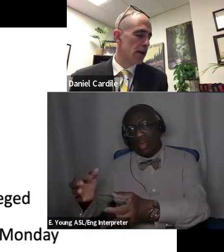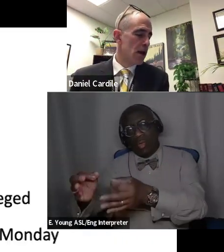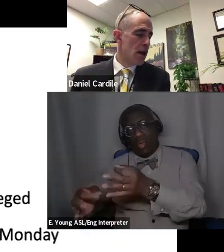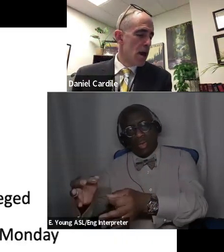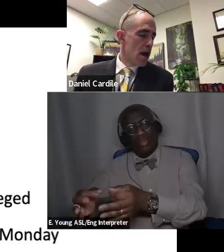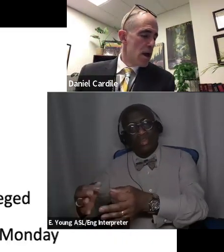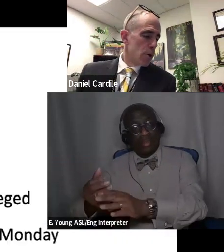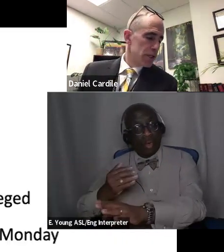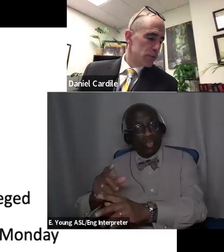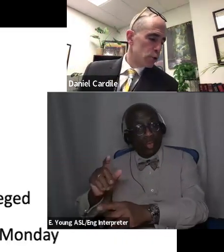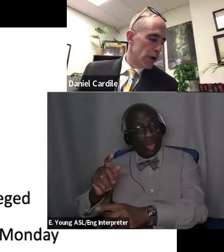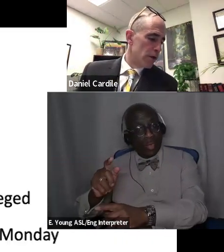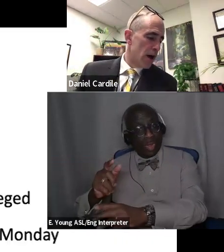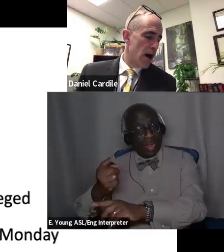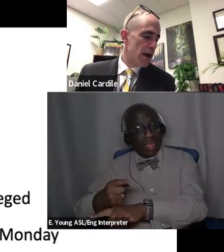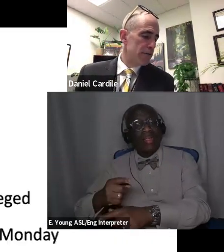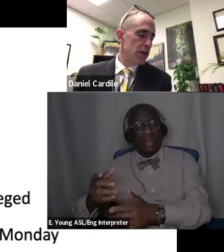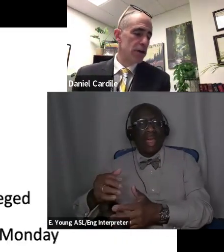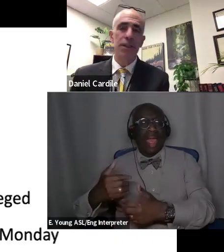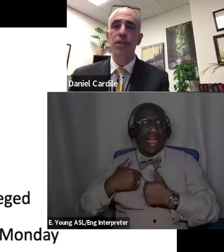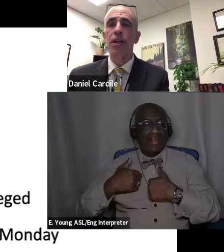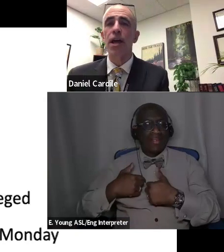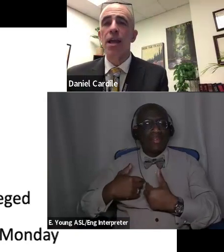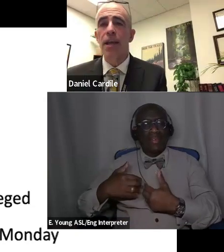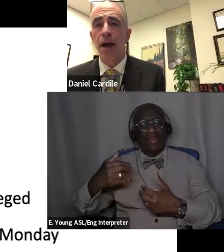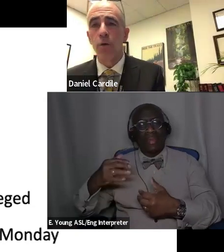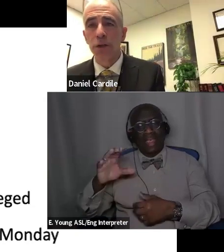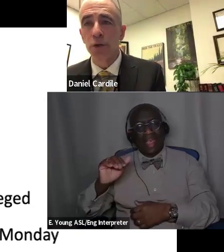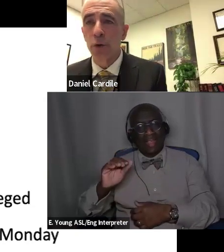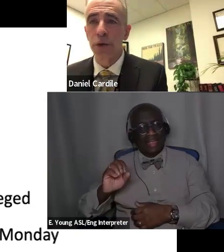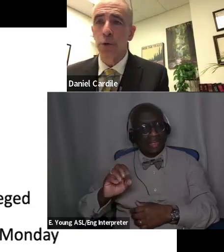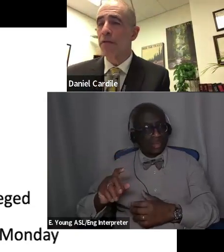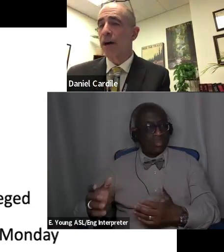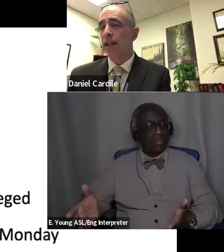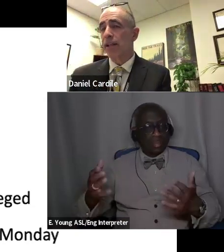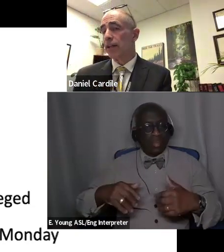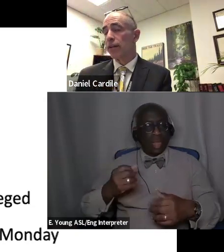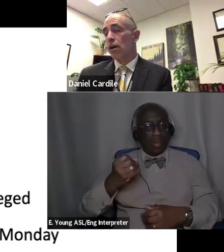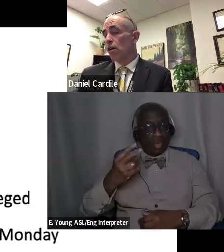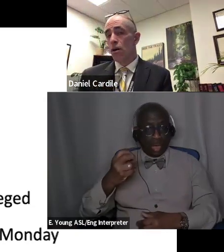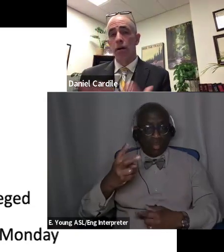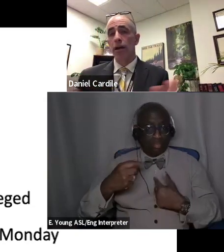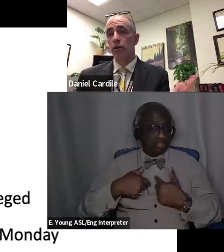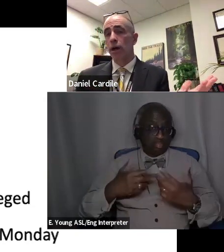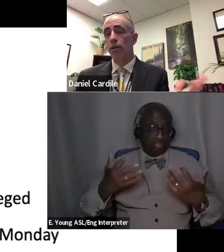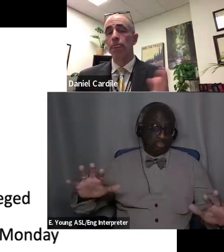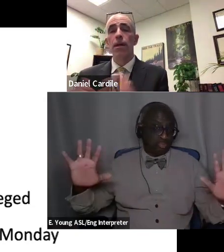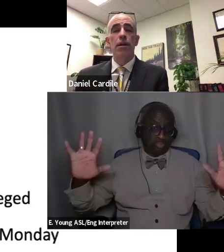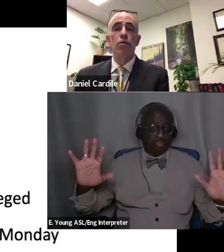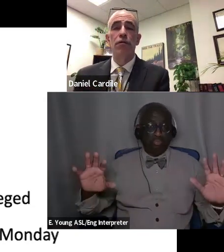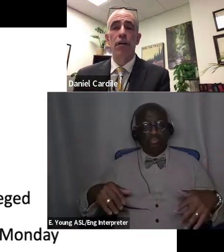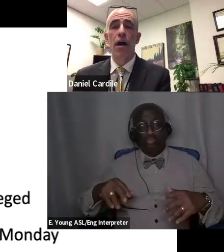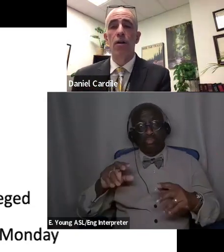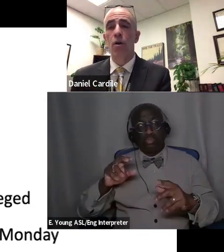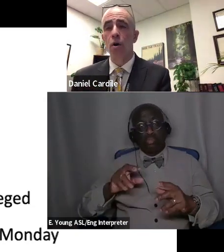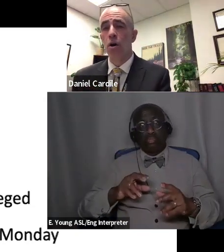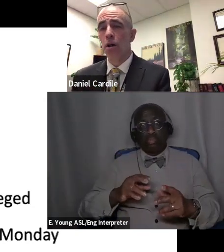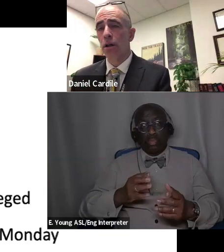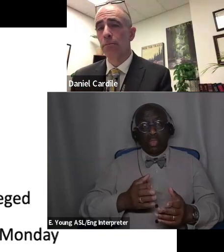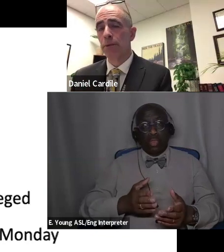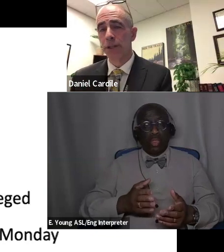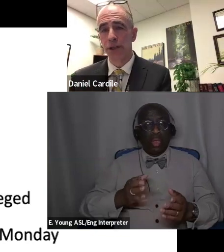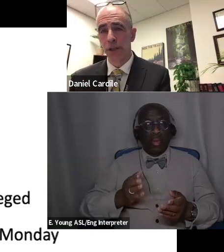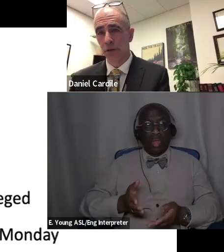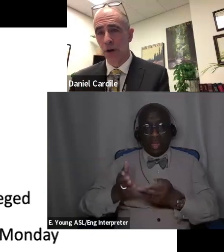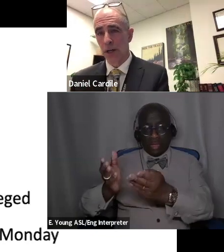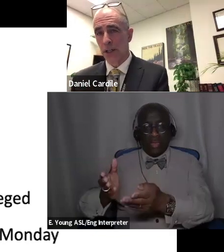Okay, question number 12. I've done a petition. Now, which court do I file it in? All right, well, you file